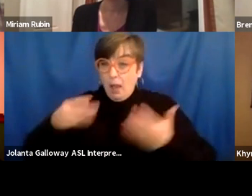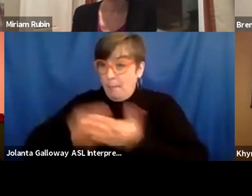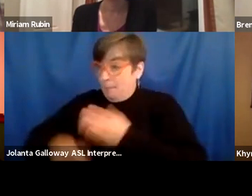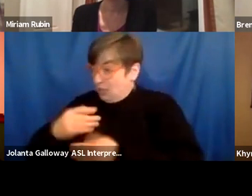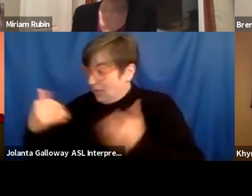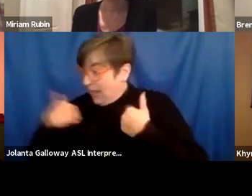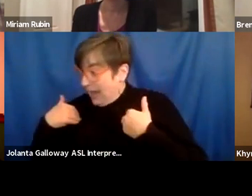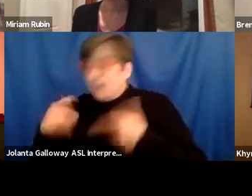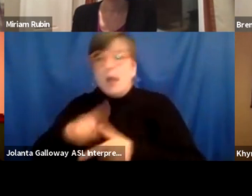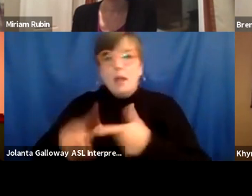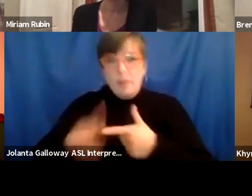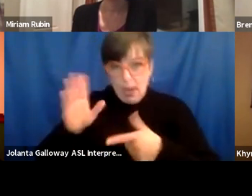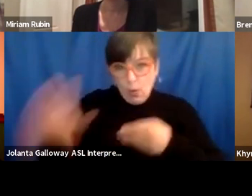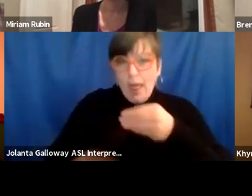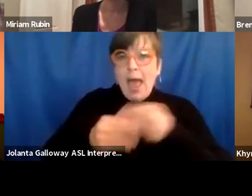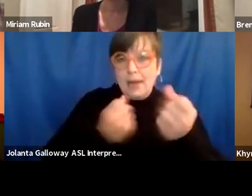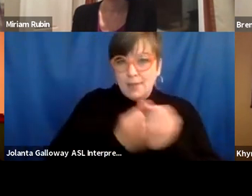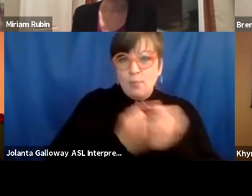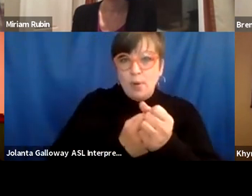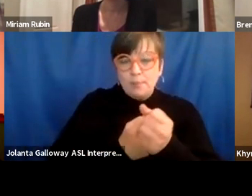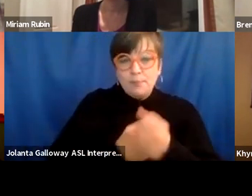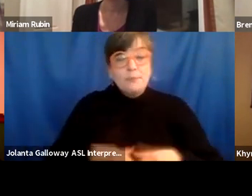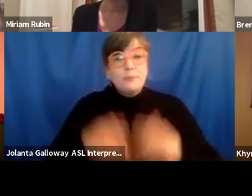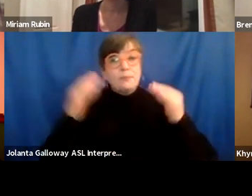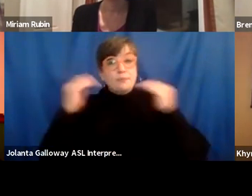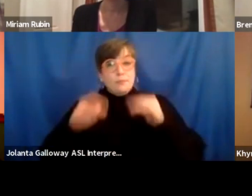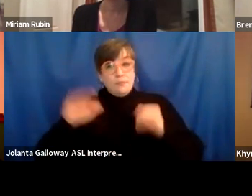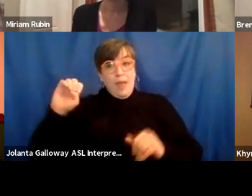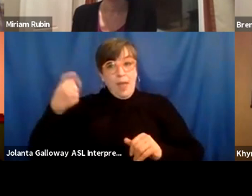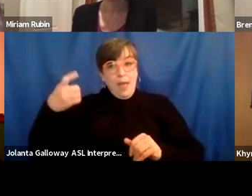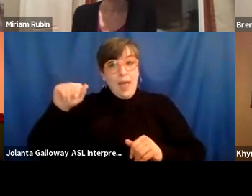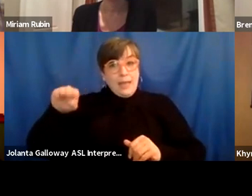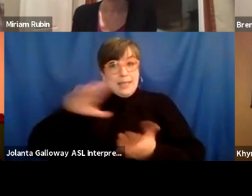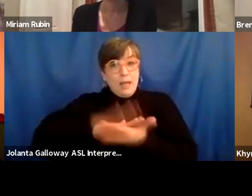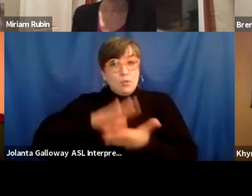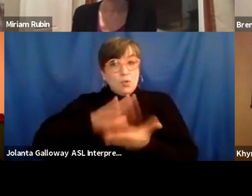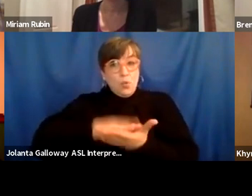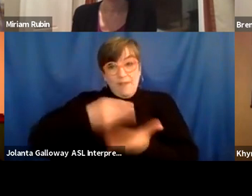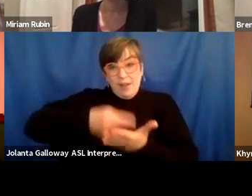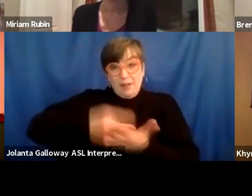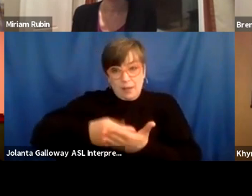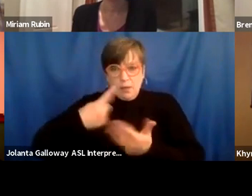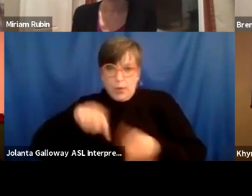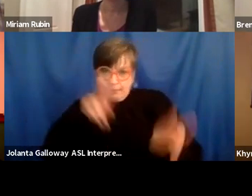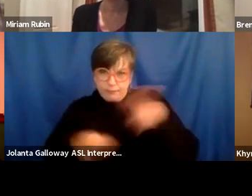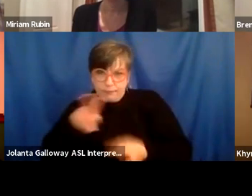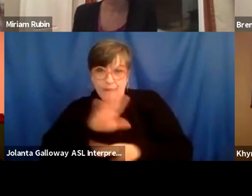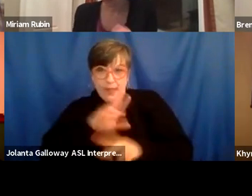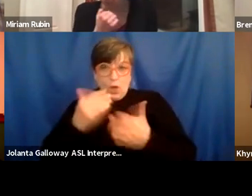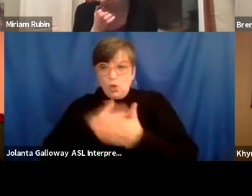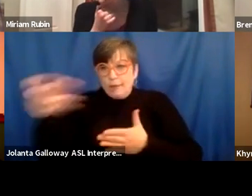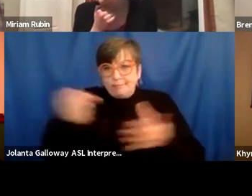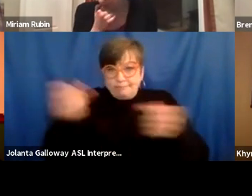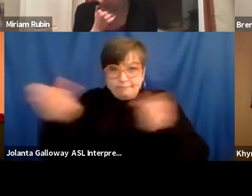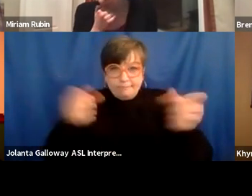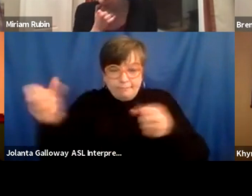will add those supports. The exam school funding, as we evaluate their new assignments, will likely be part